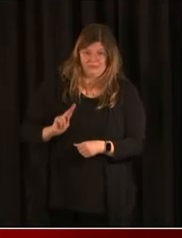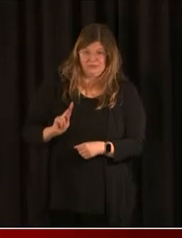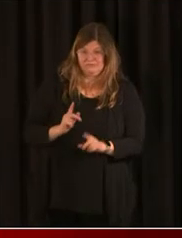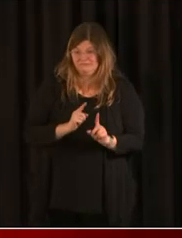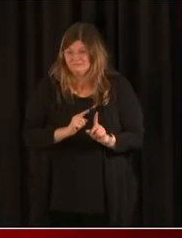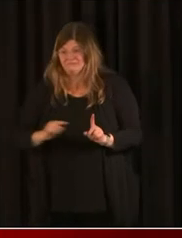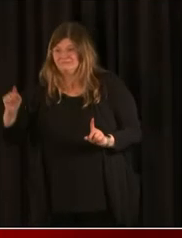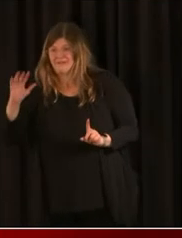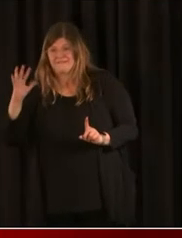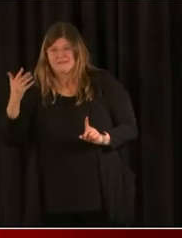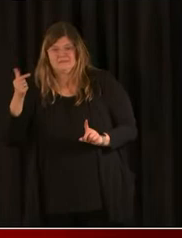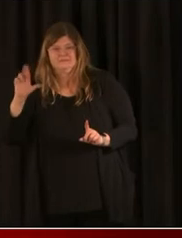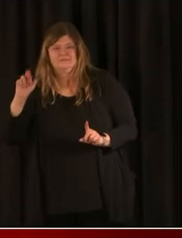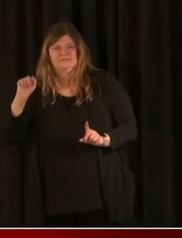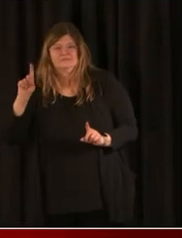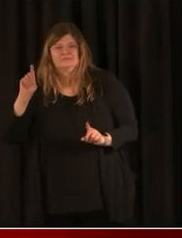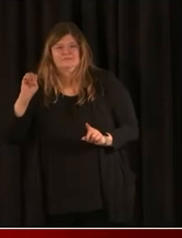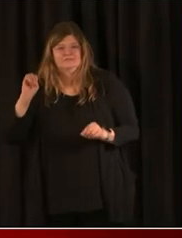learning seats.